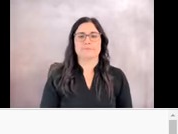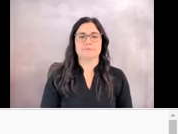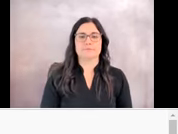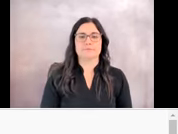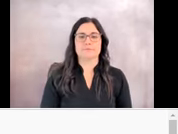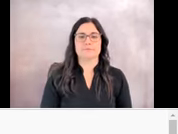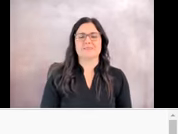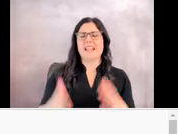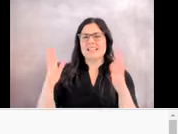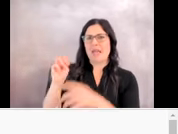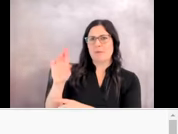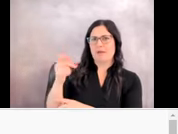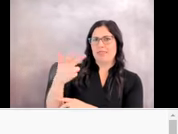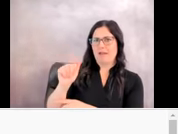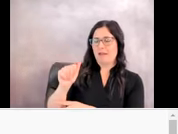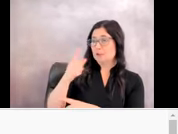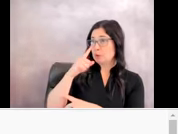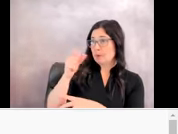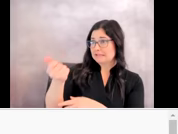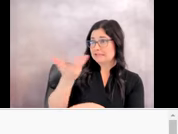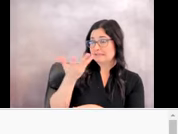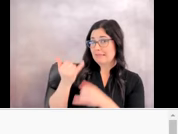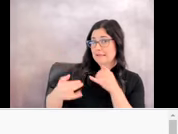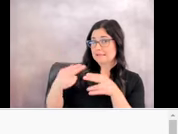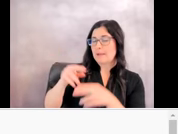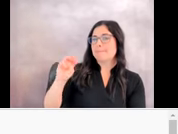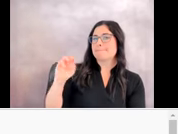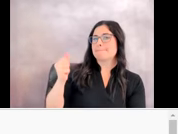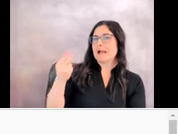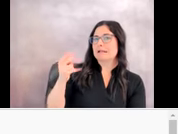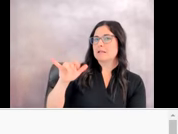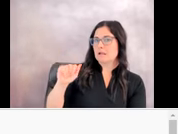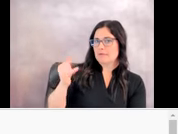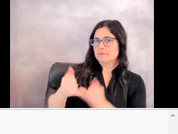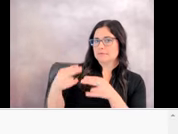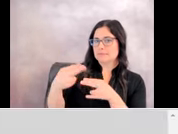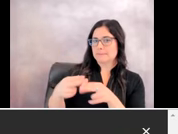I did get Martha's last name, so you have to help me when we're Magnia.